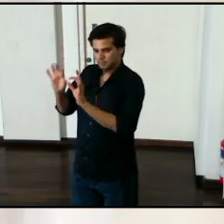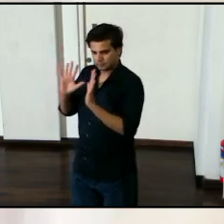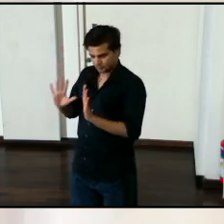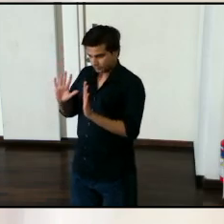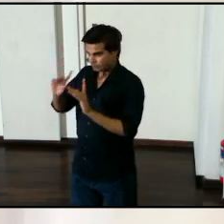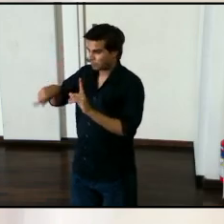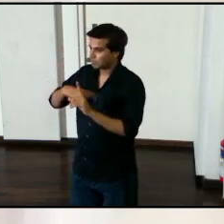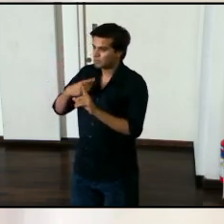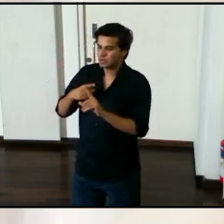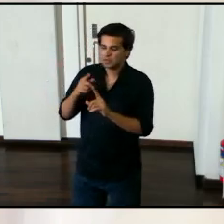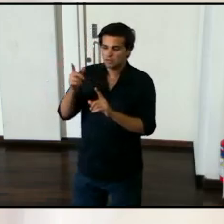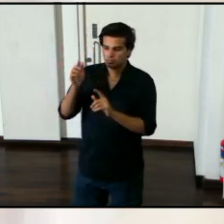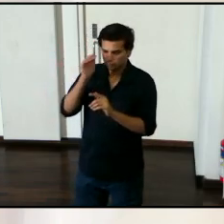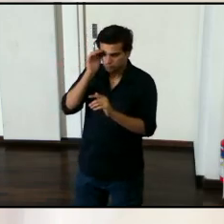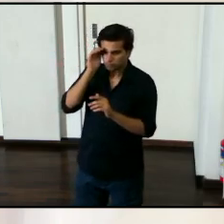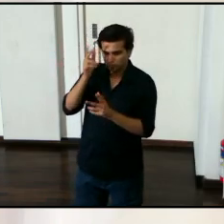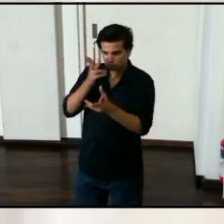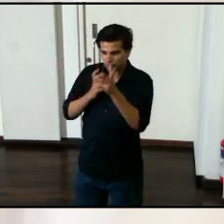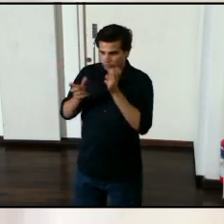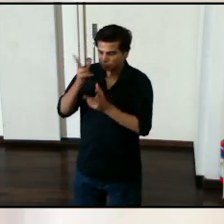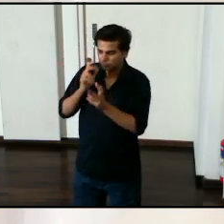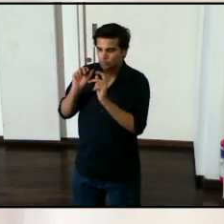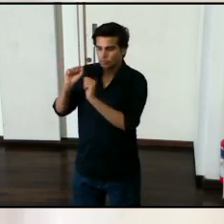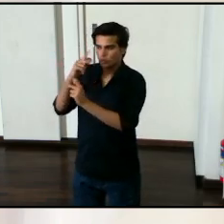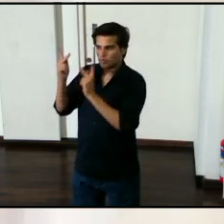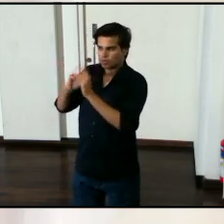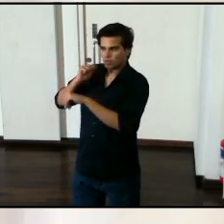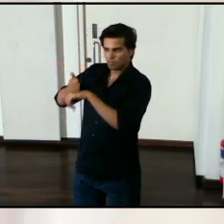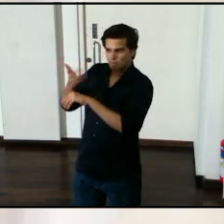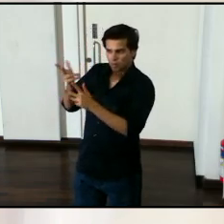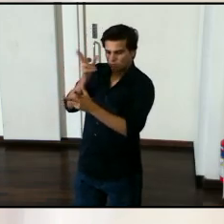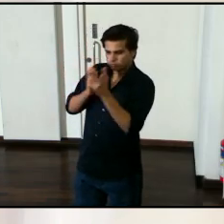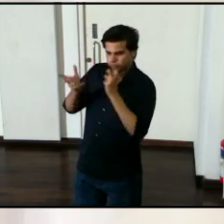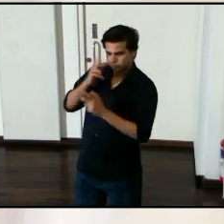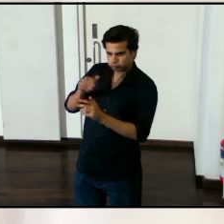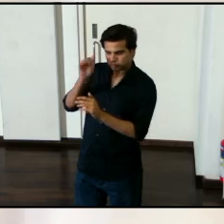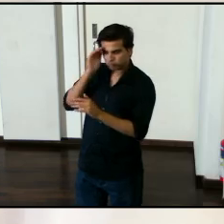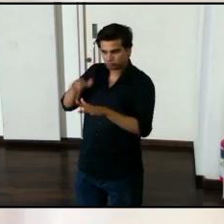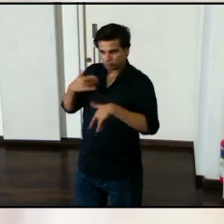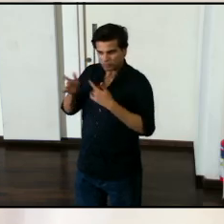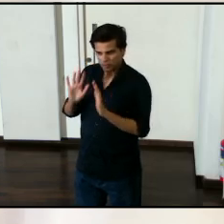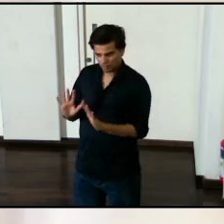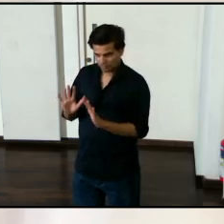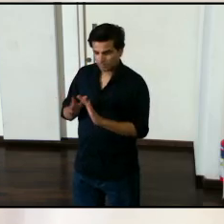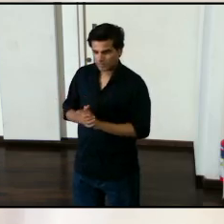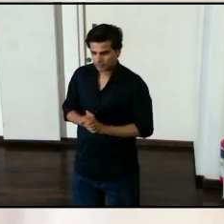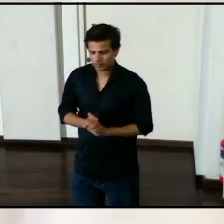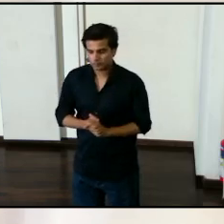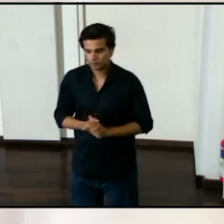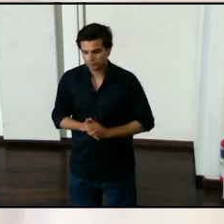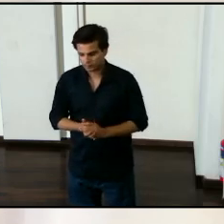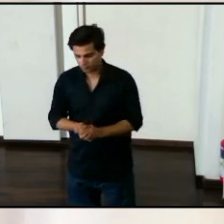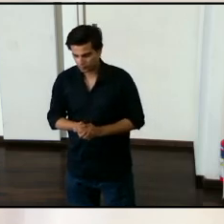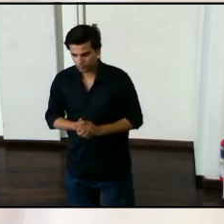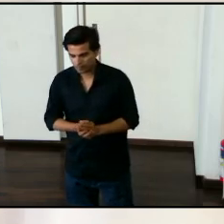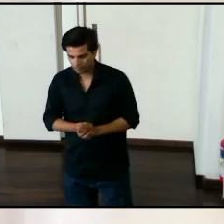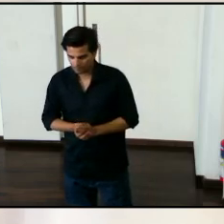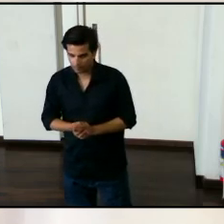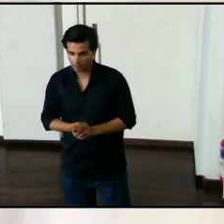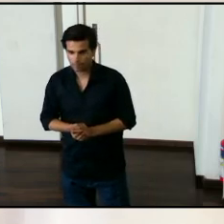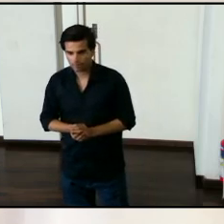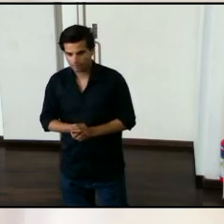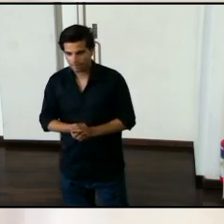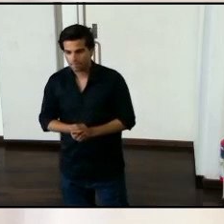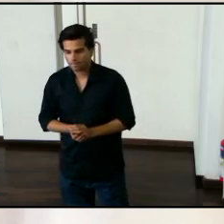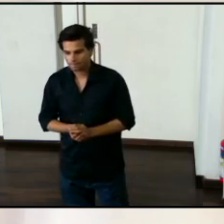interesting to listen to the kinds of issues that they raised. I have to say that I